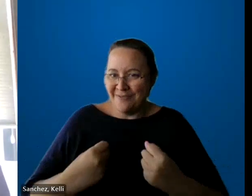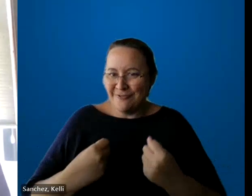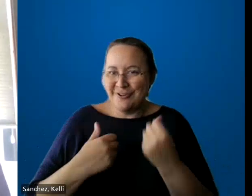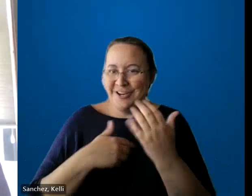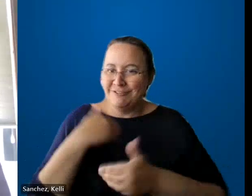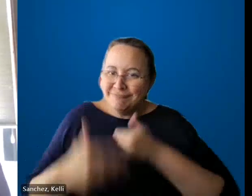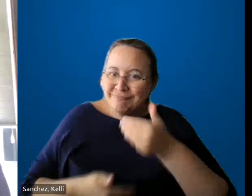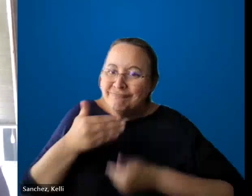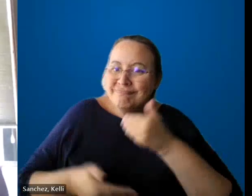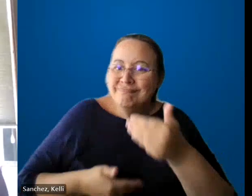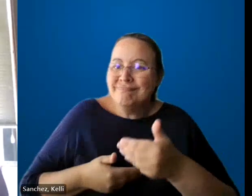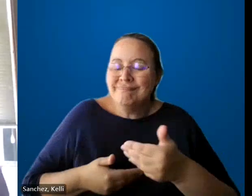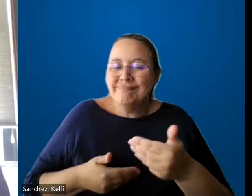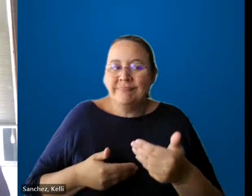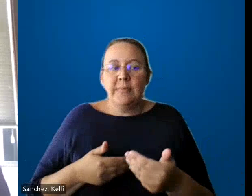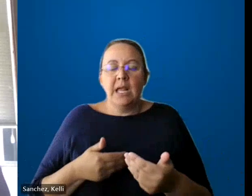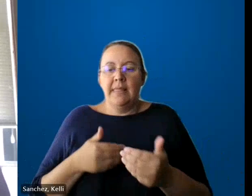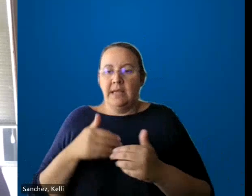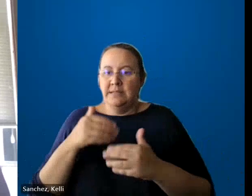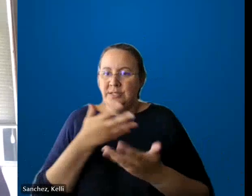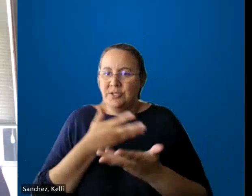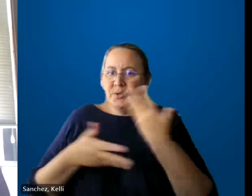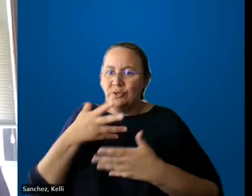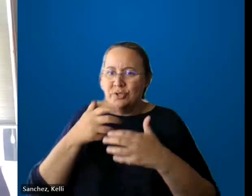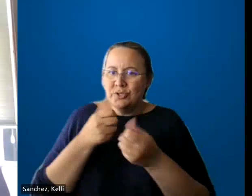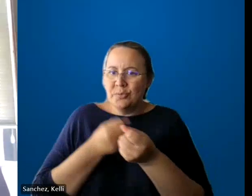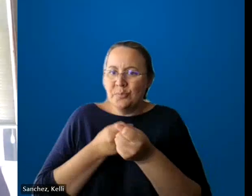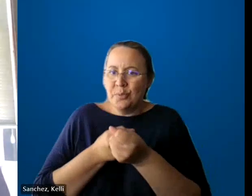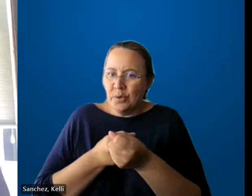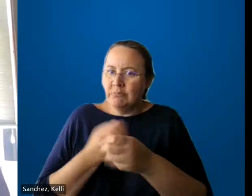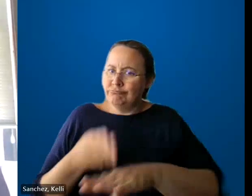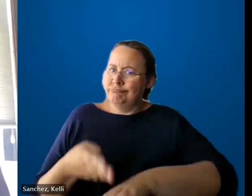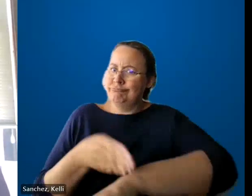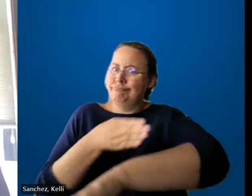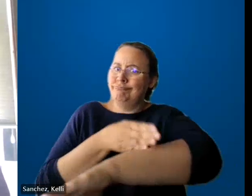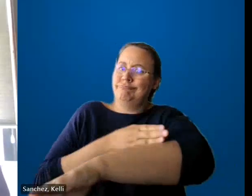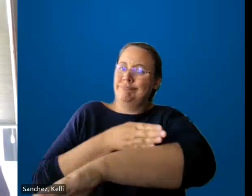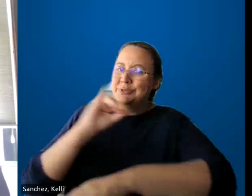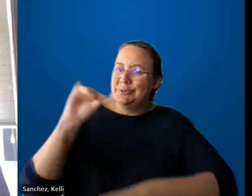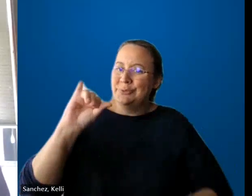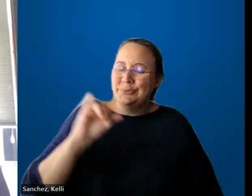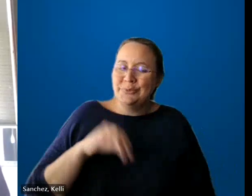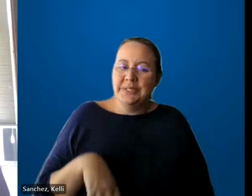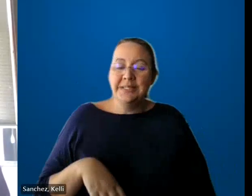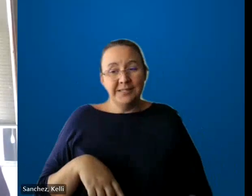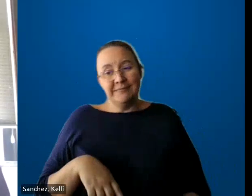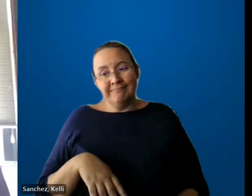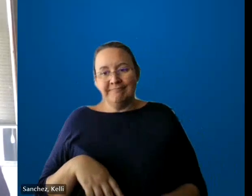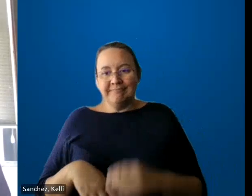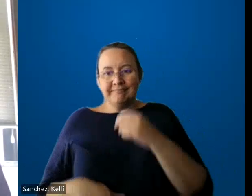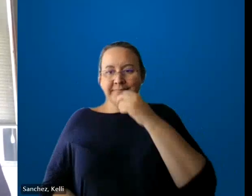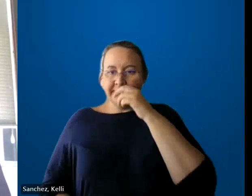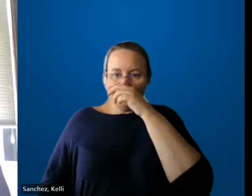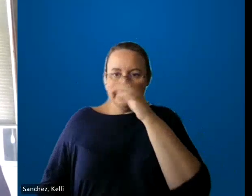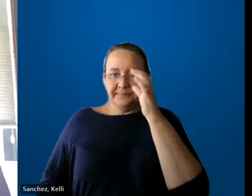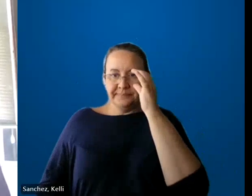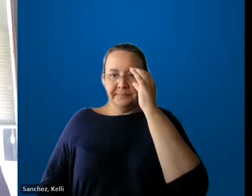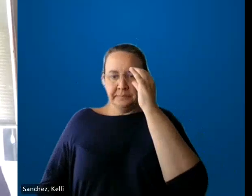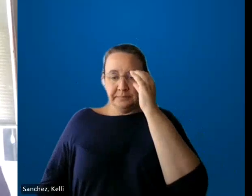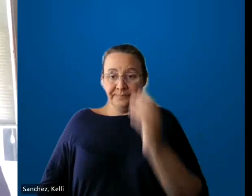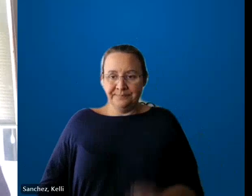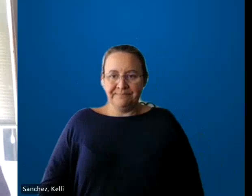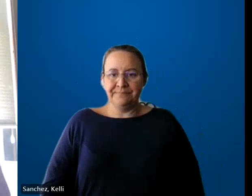uh some of the social supports that you need to just keep going, right? Mhm. Yeah, absolutely.